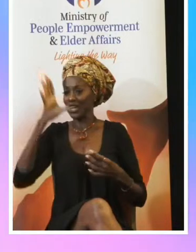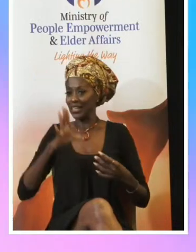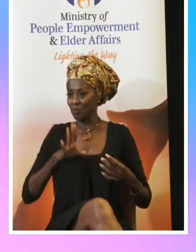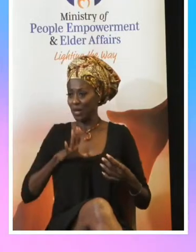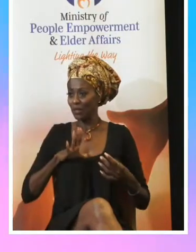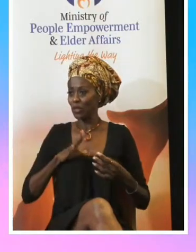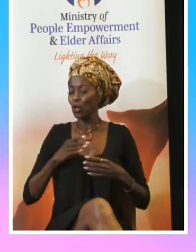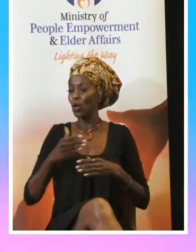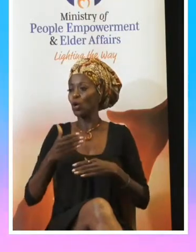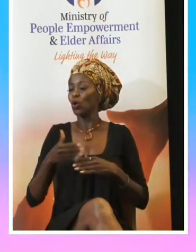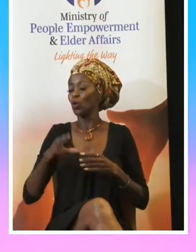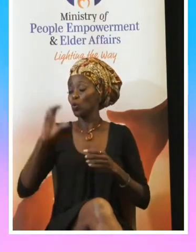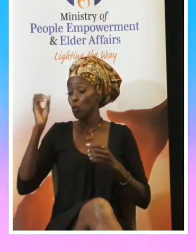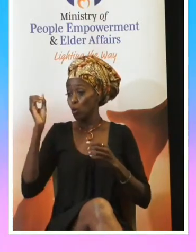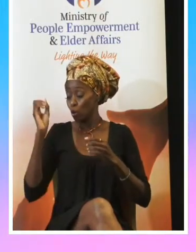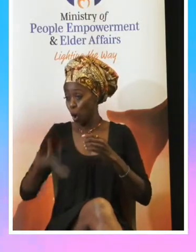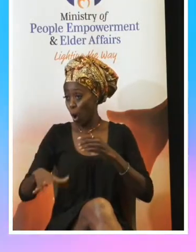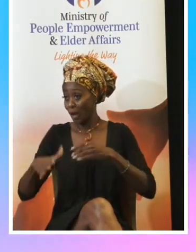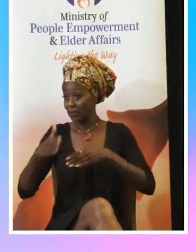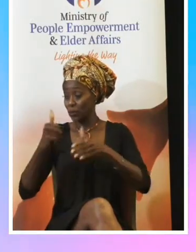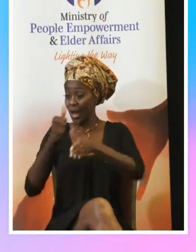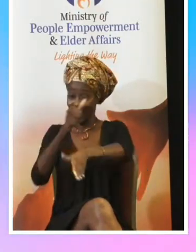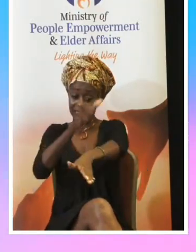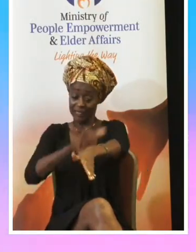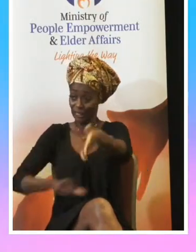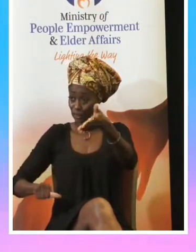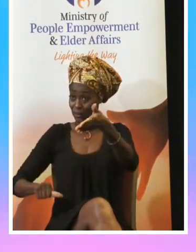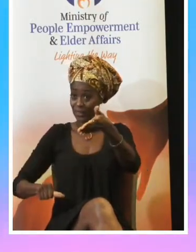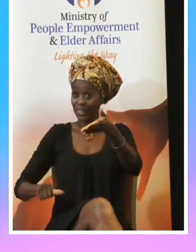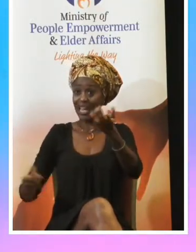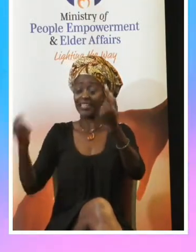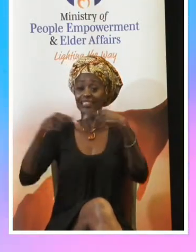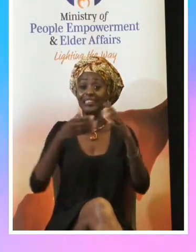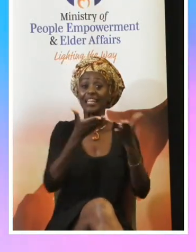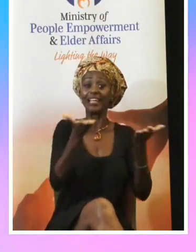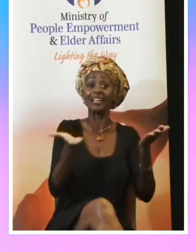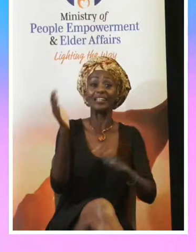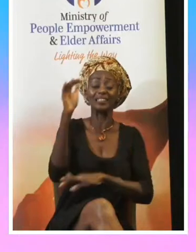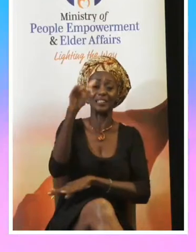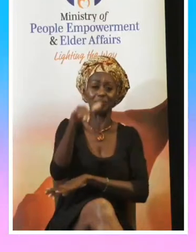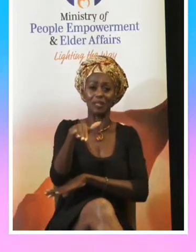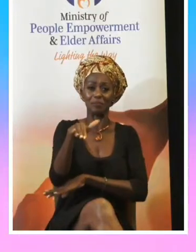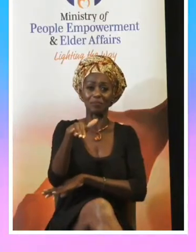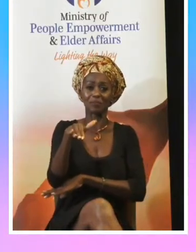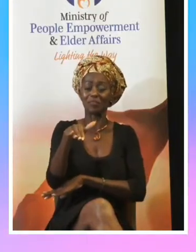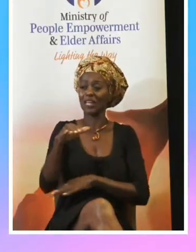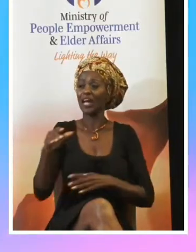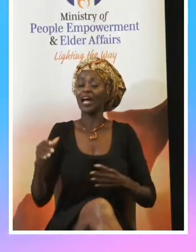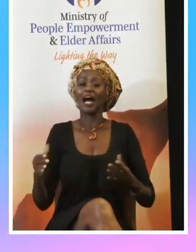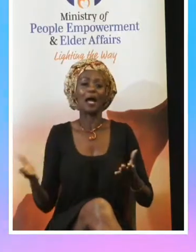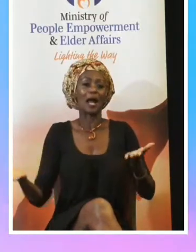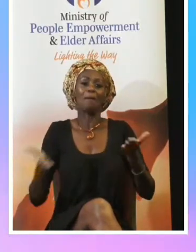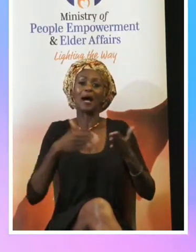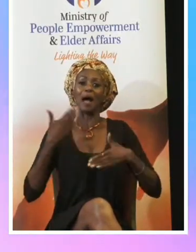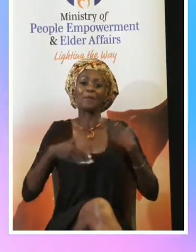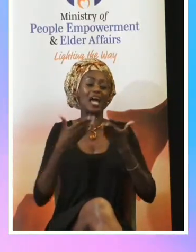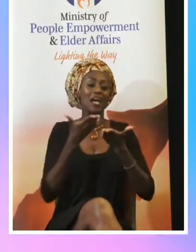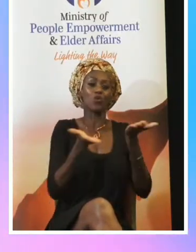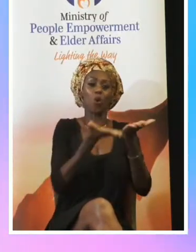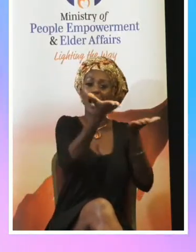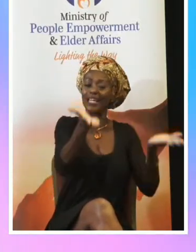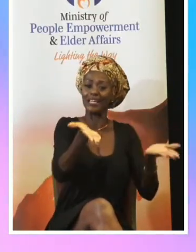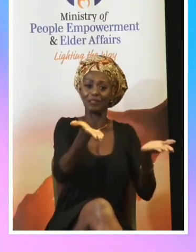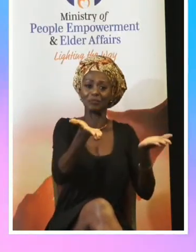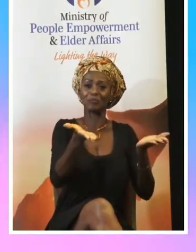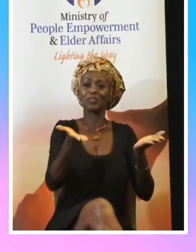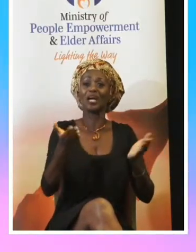here. And your mom, I'm glad she brought you out this evening. The sky is not the limit. You are. Okay? You